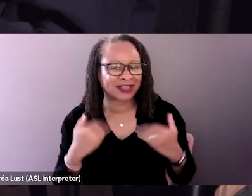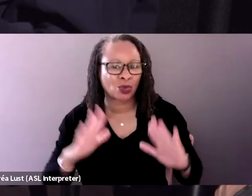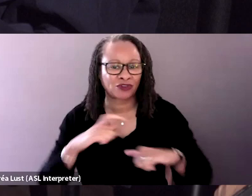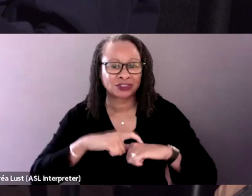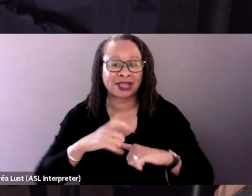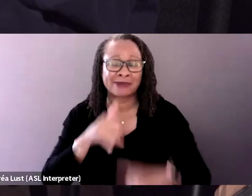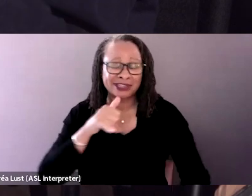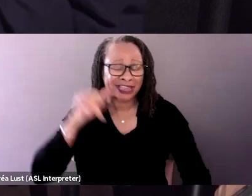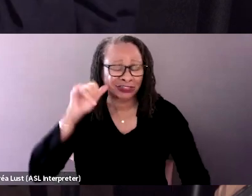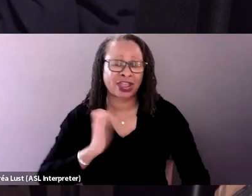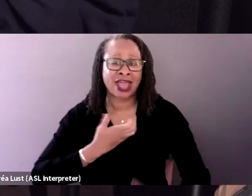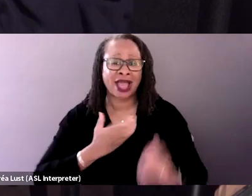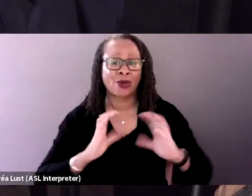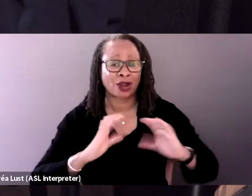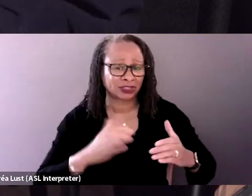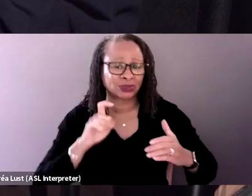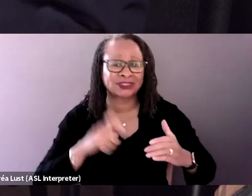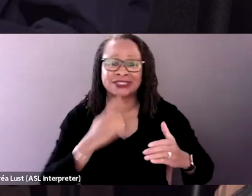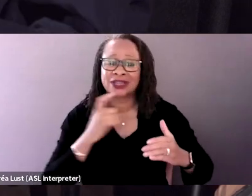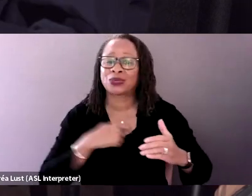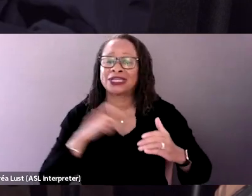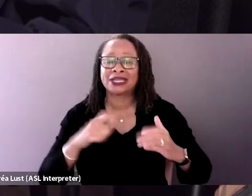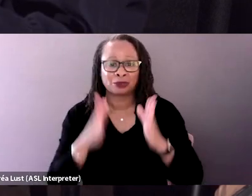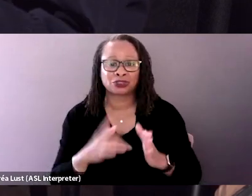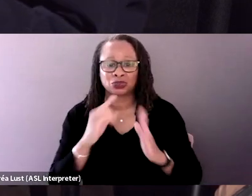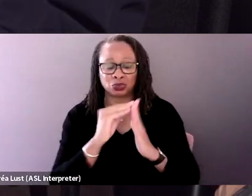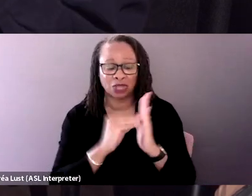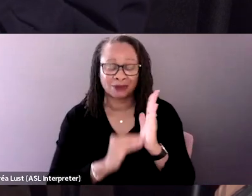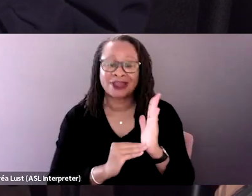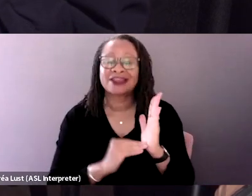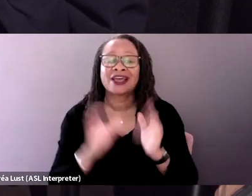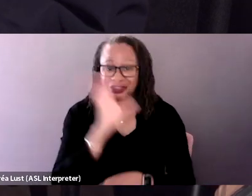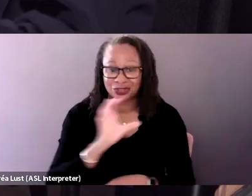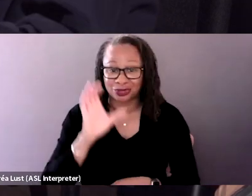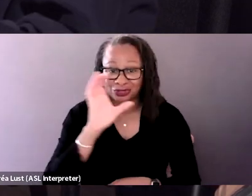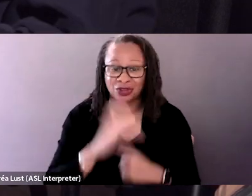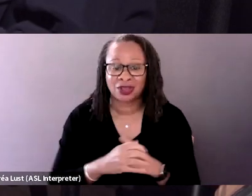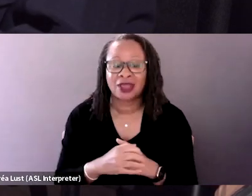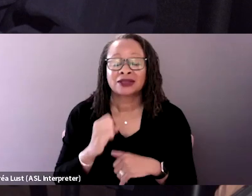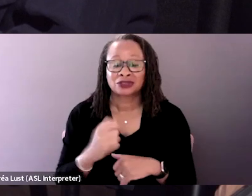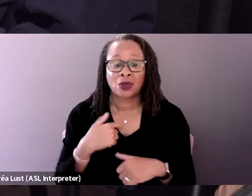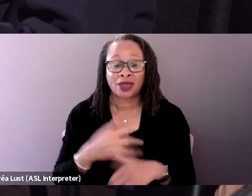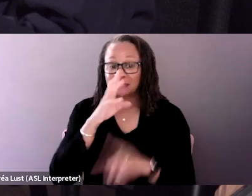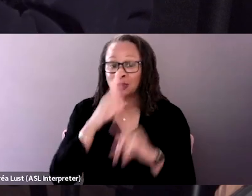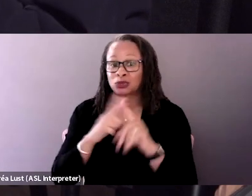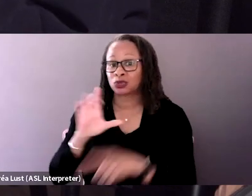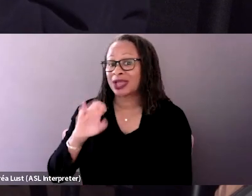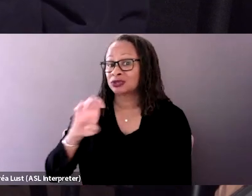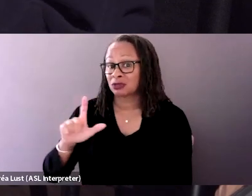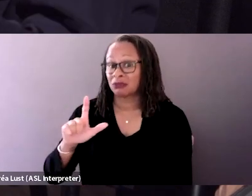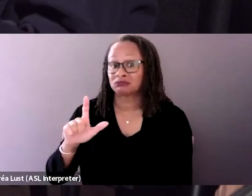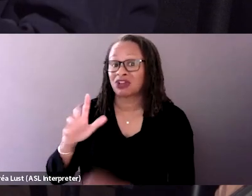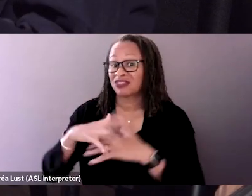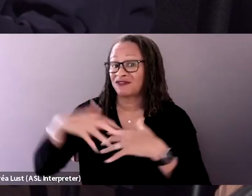our council said we need someone to document this search." So I spoke to council on Zoom,